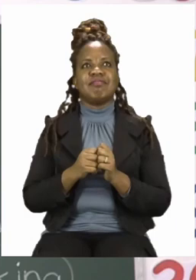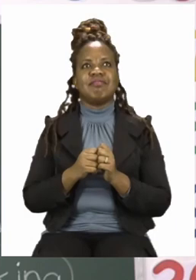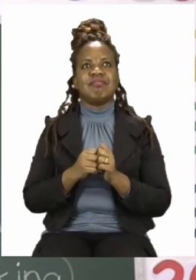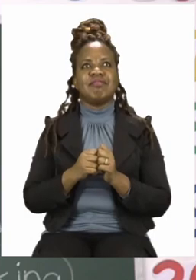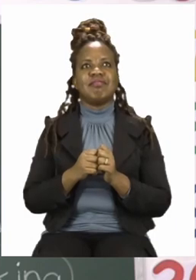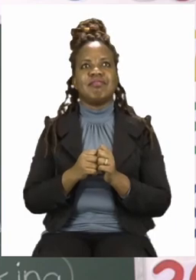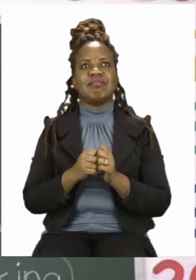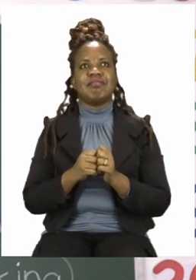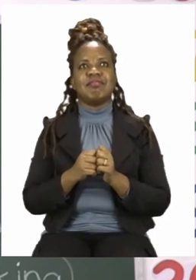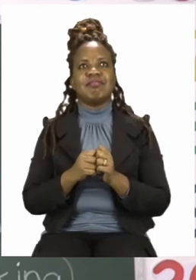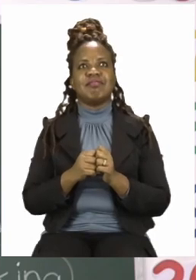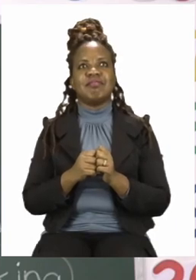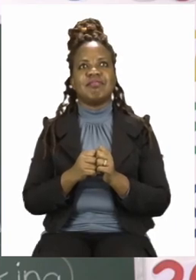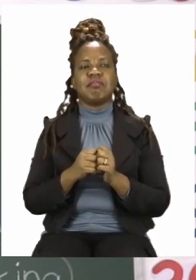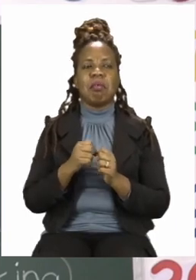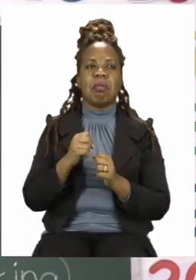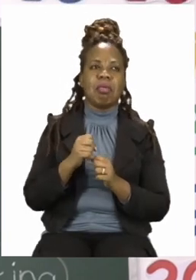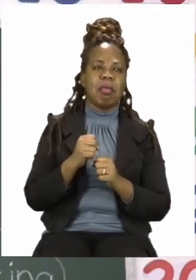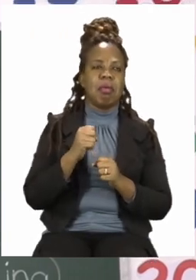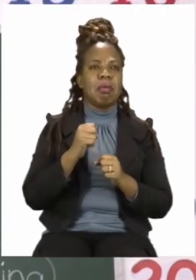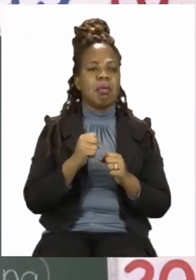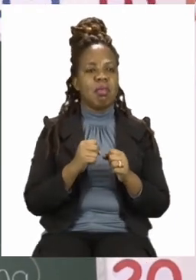you run like this?